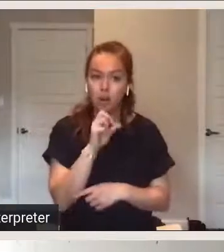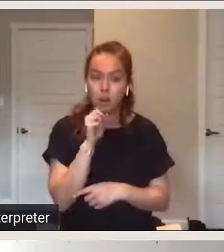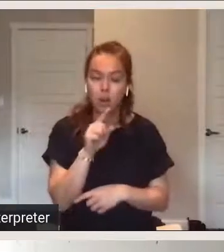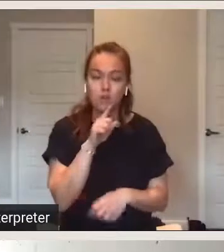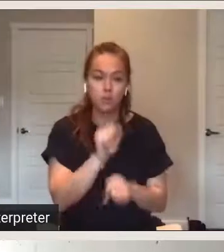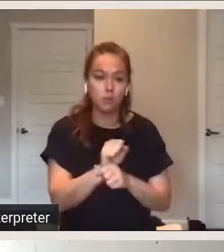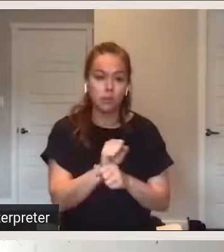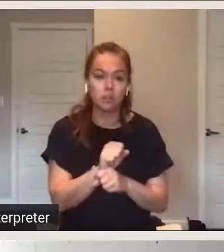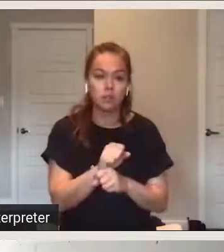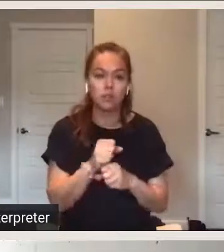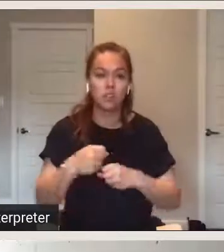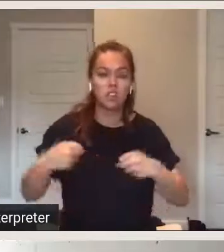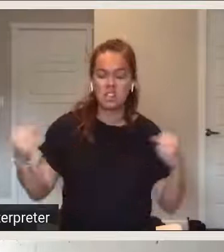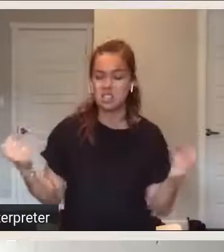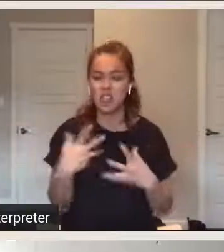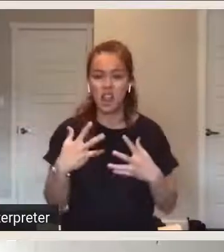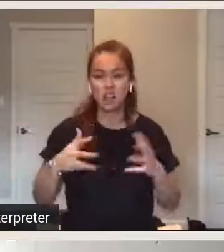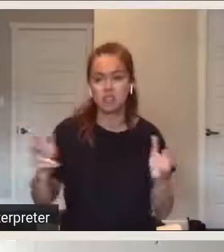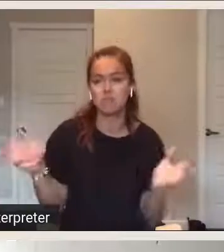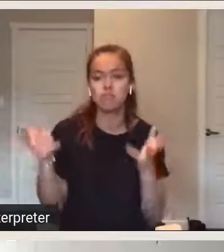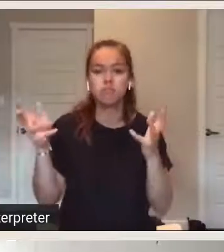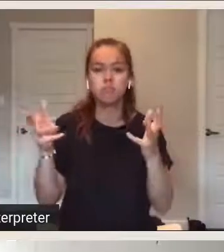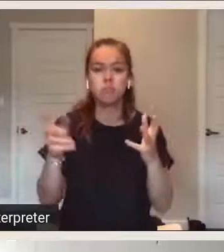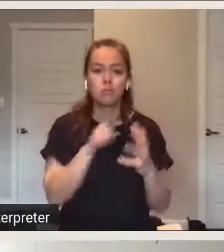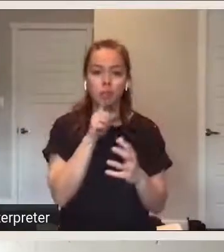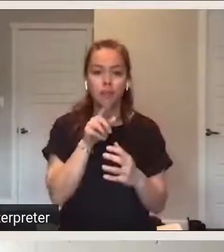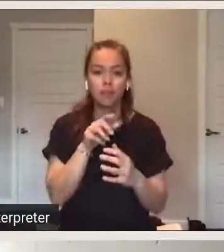not like the grounding point of the film. And